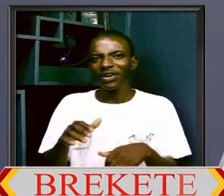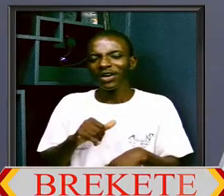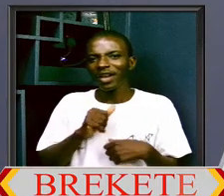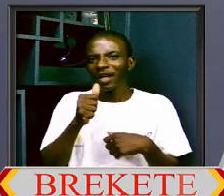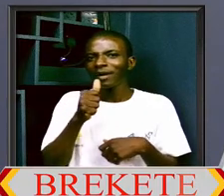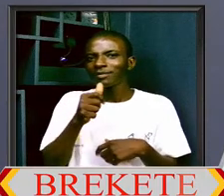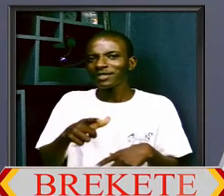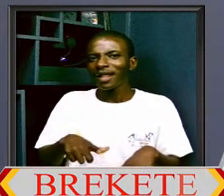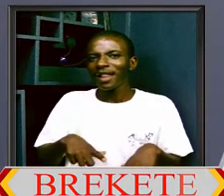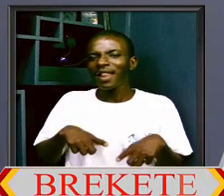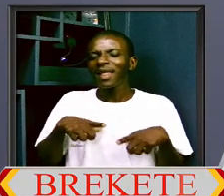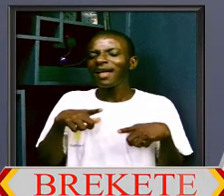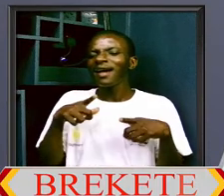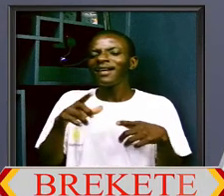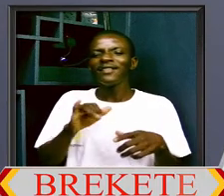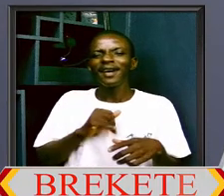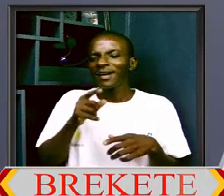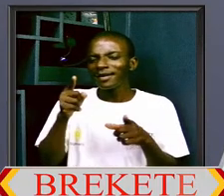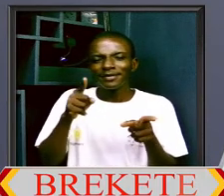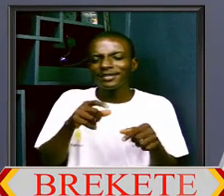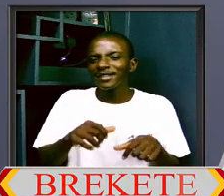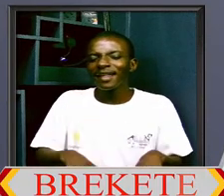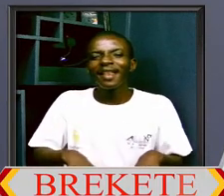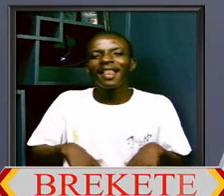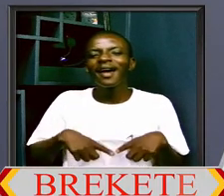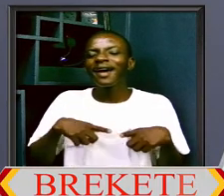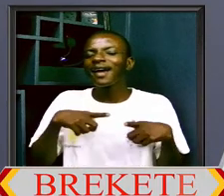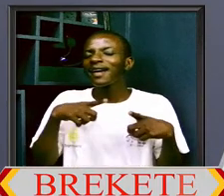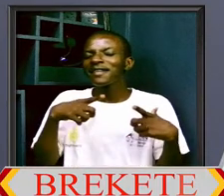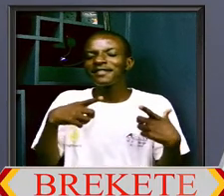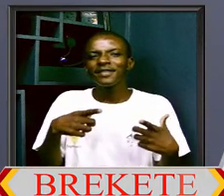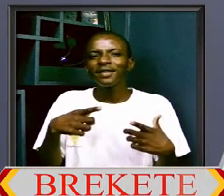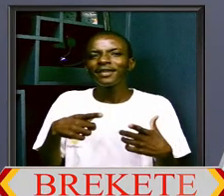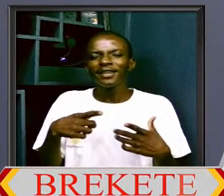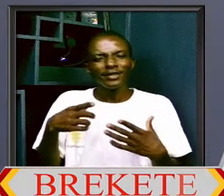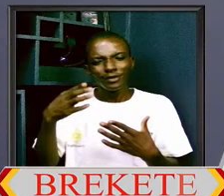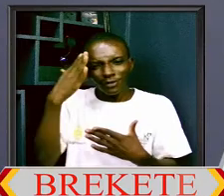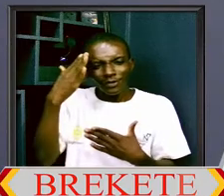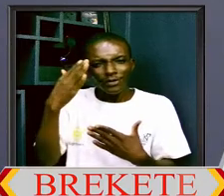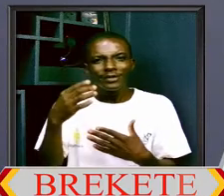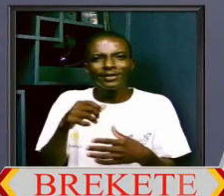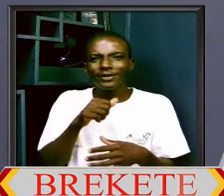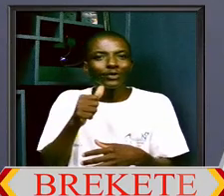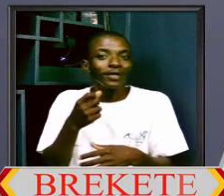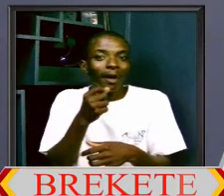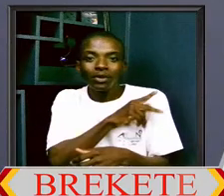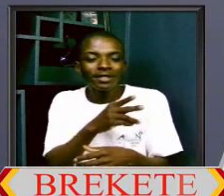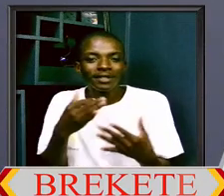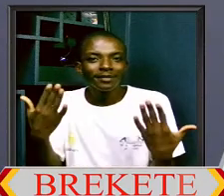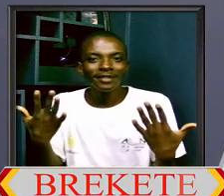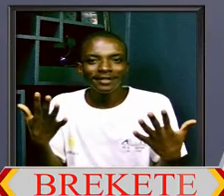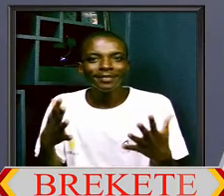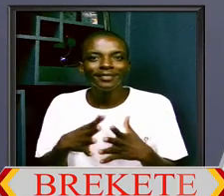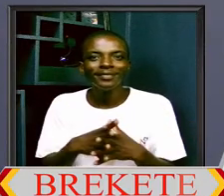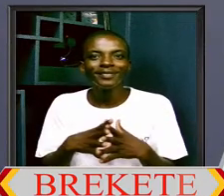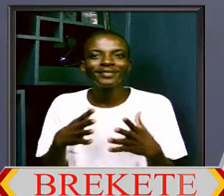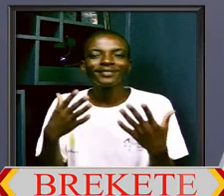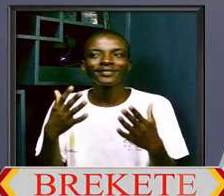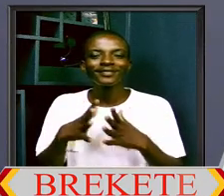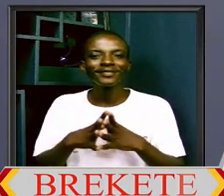am still alive I am still alive appreciate her